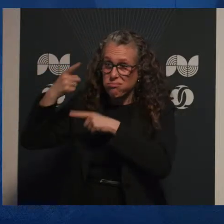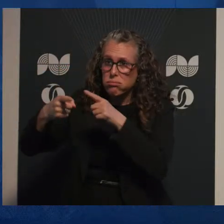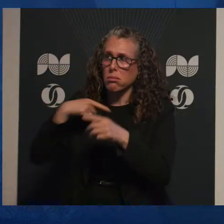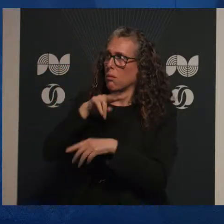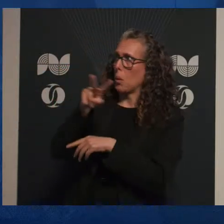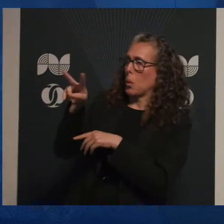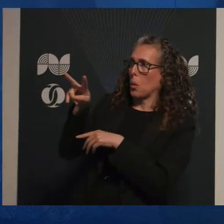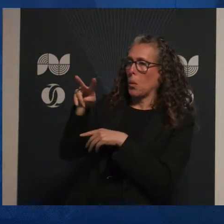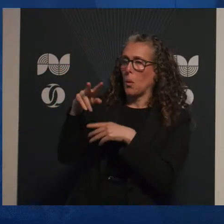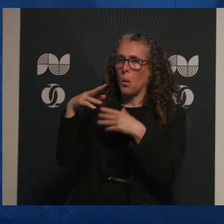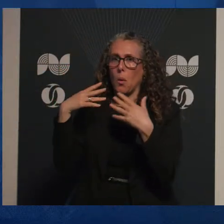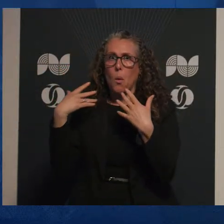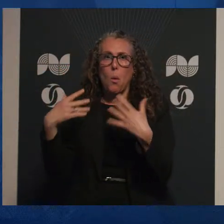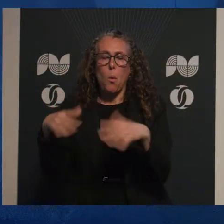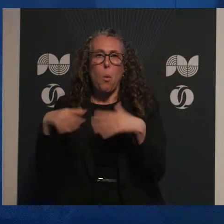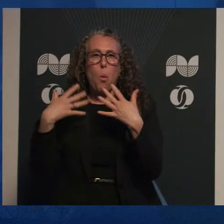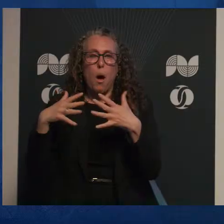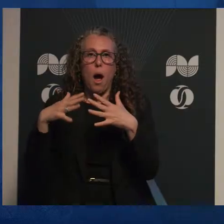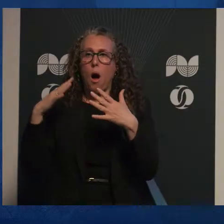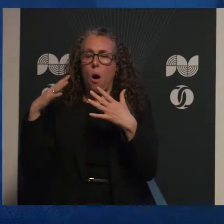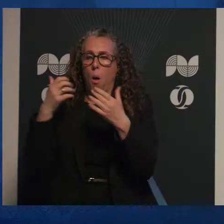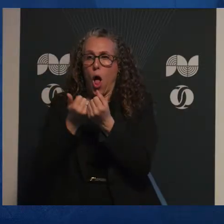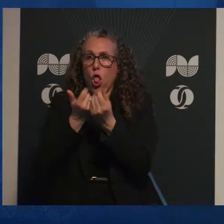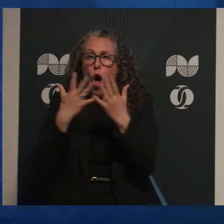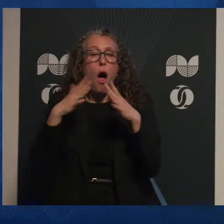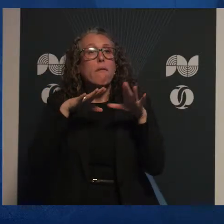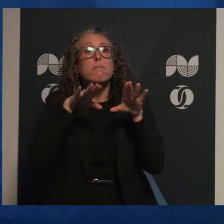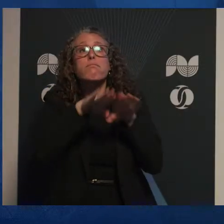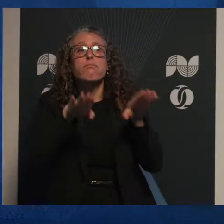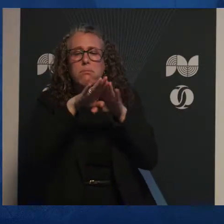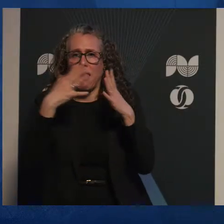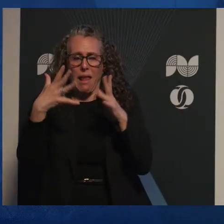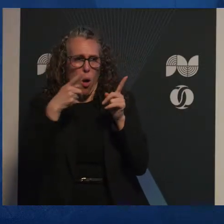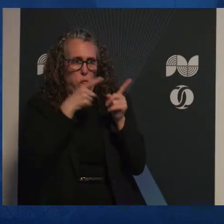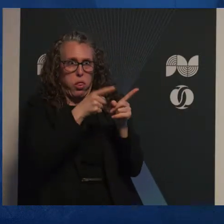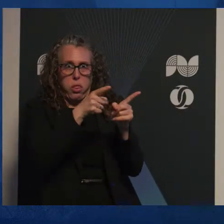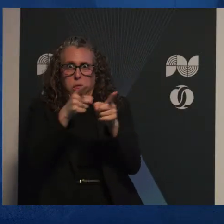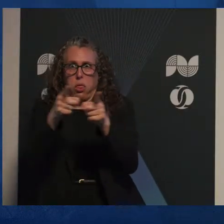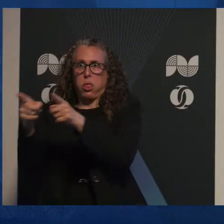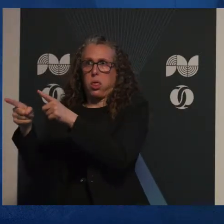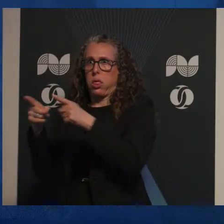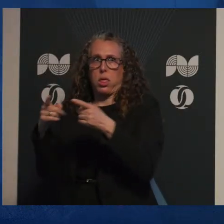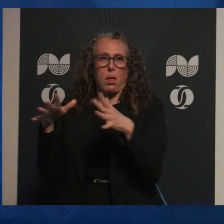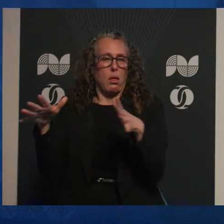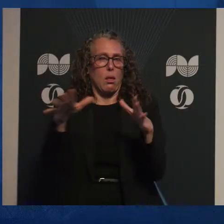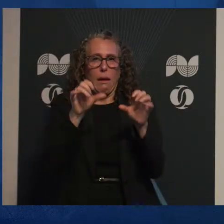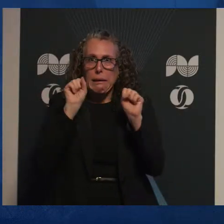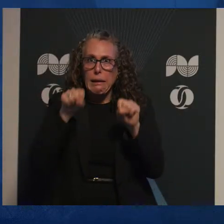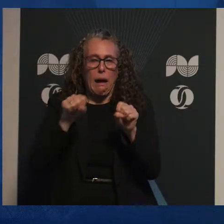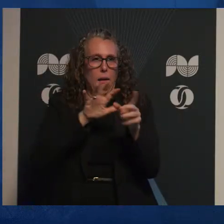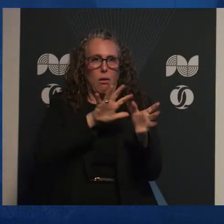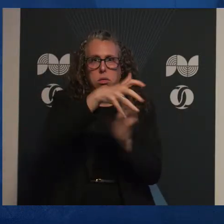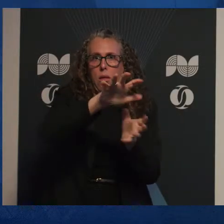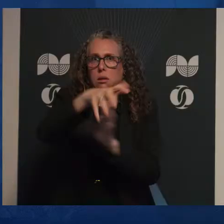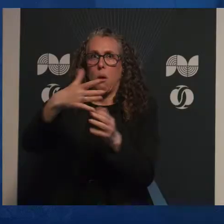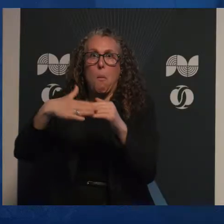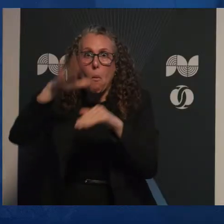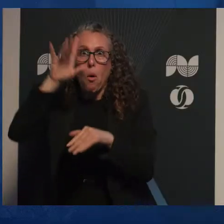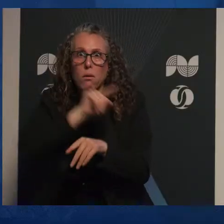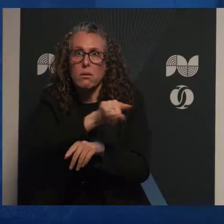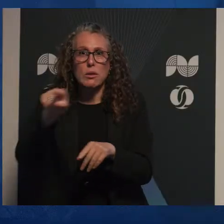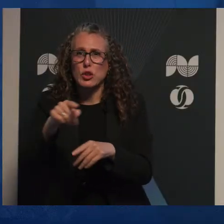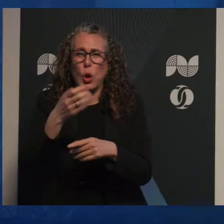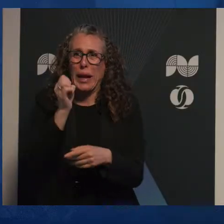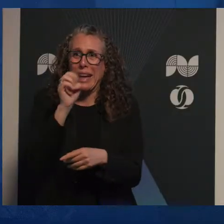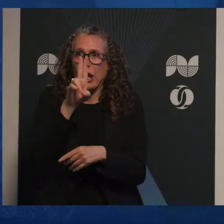of what we've believed in under threat. So I think the first thing that's really important to underline is, what is the EU trying to